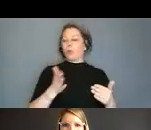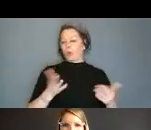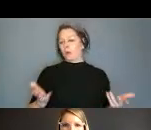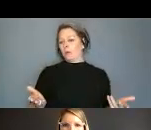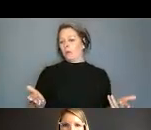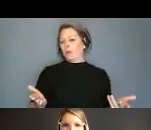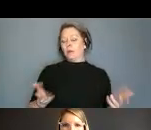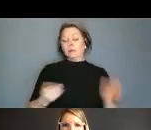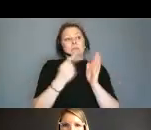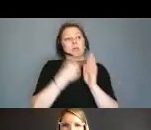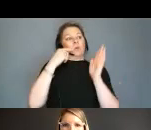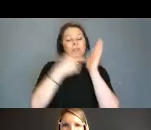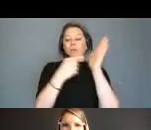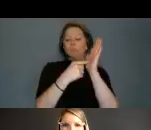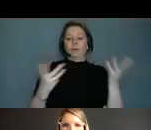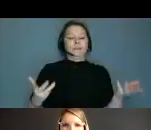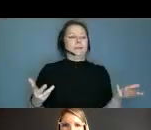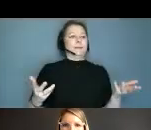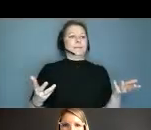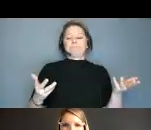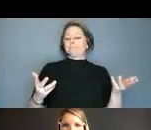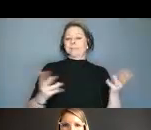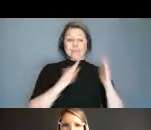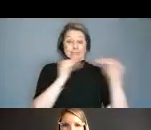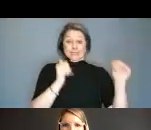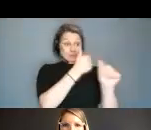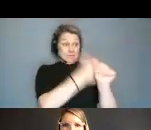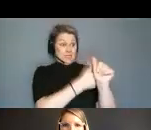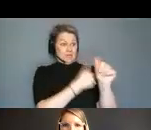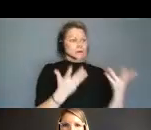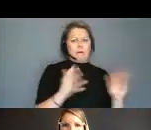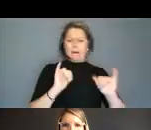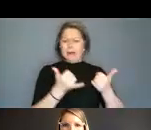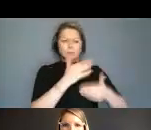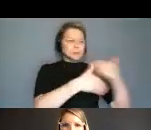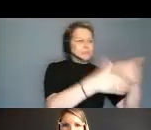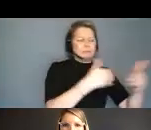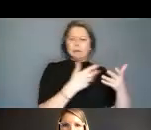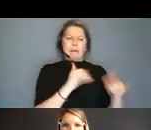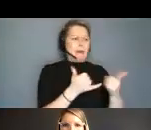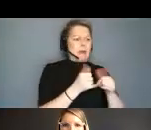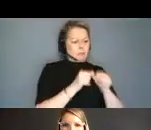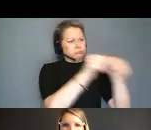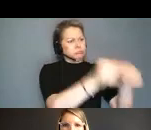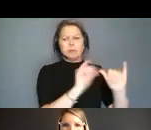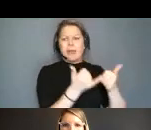where sometimes, the system is not really sure how to proceed. Is this mental health? Is it adult